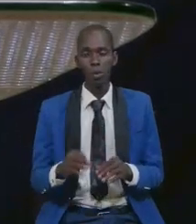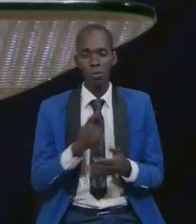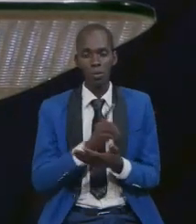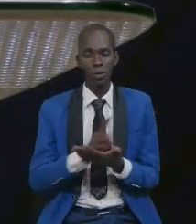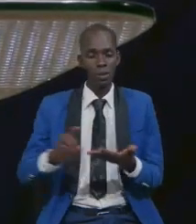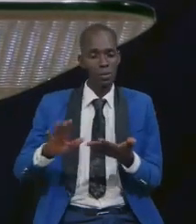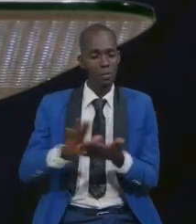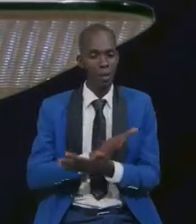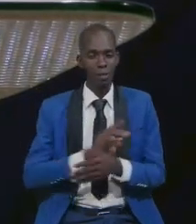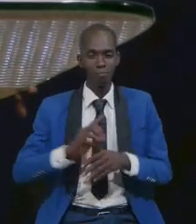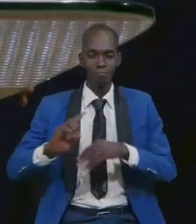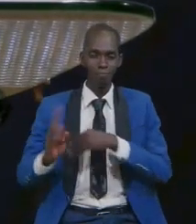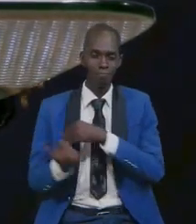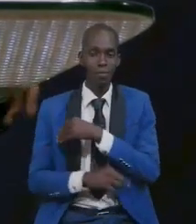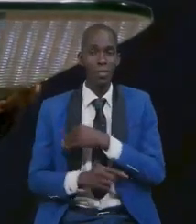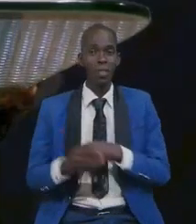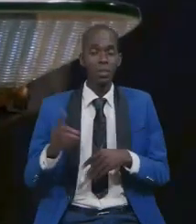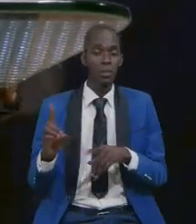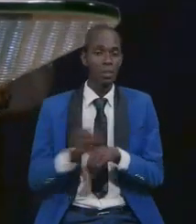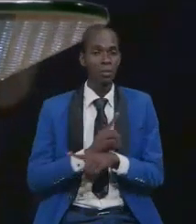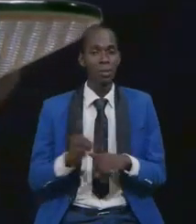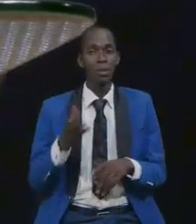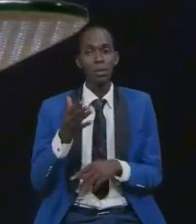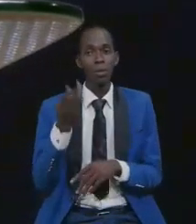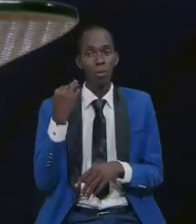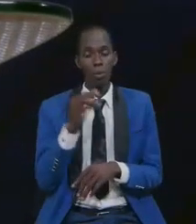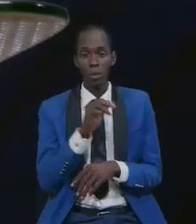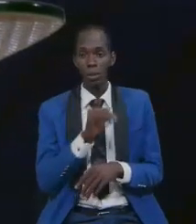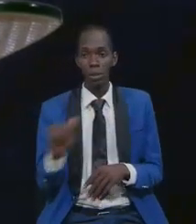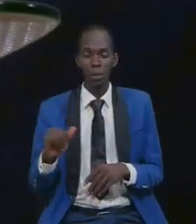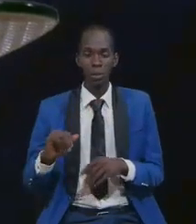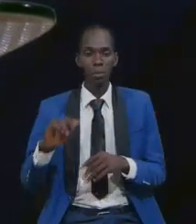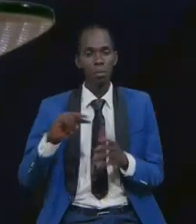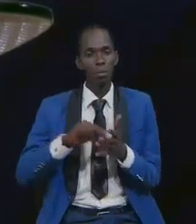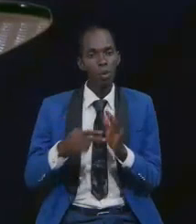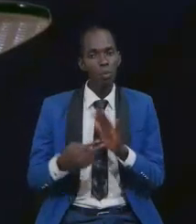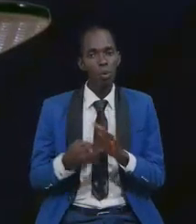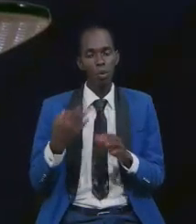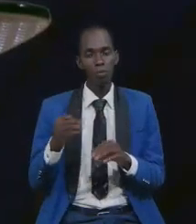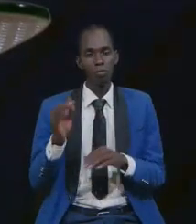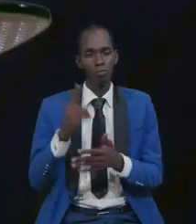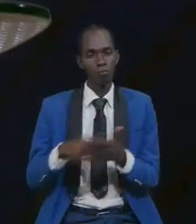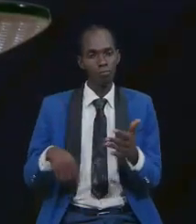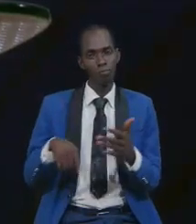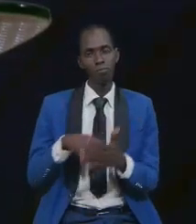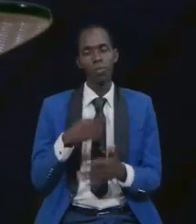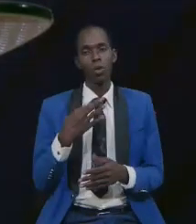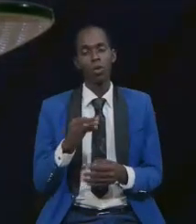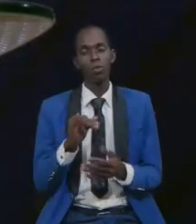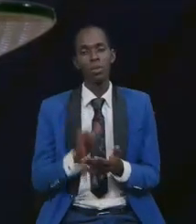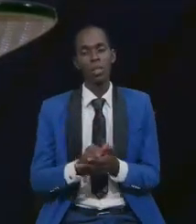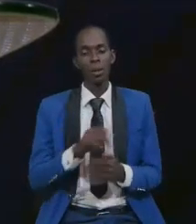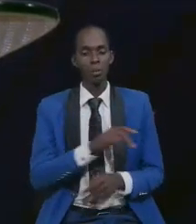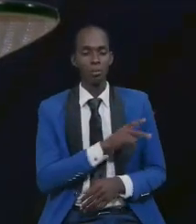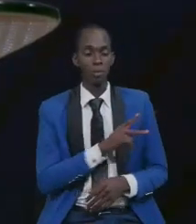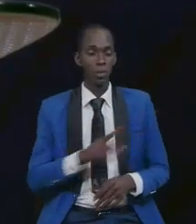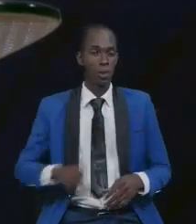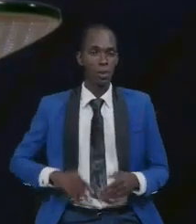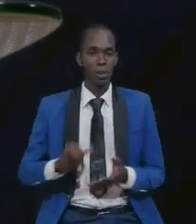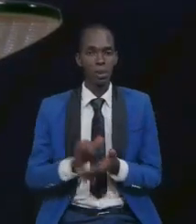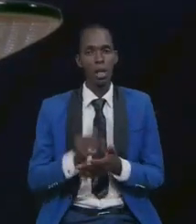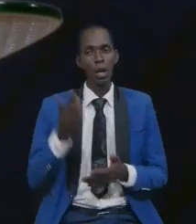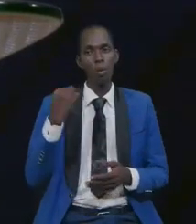discipline. Here was the purpose of the rebuke concerning the king. He was proud, and days will come upon